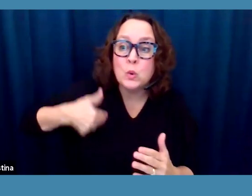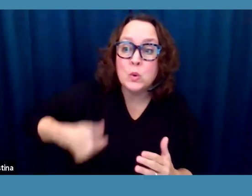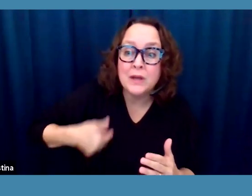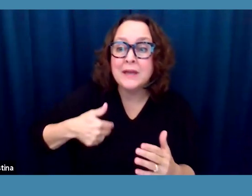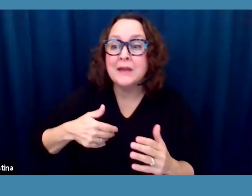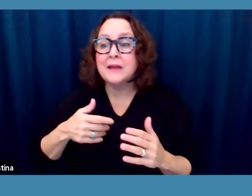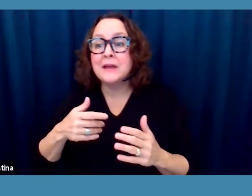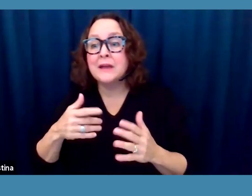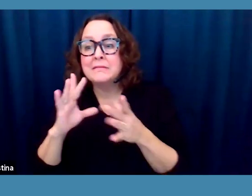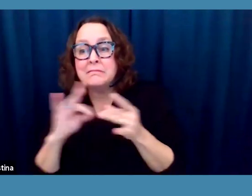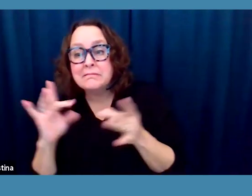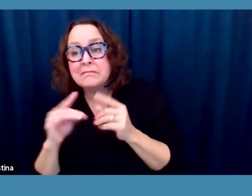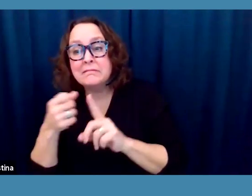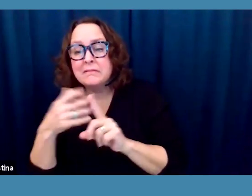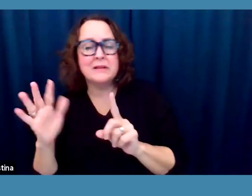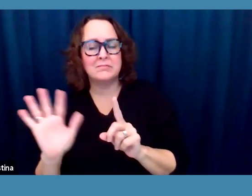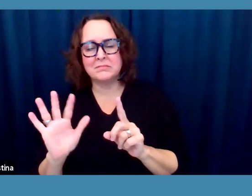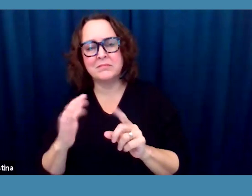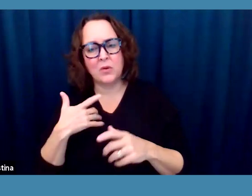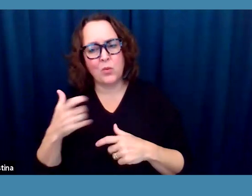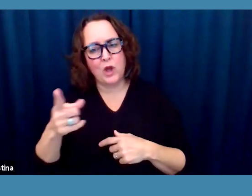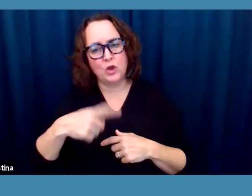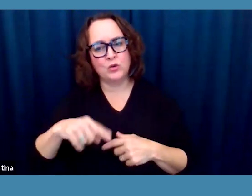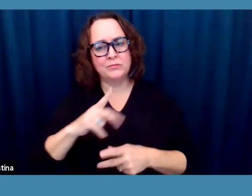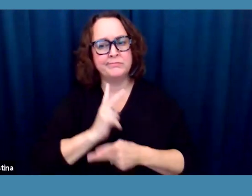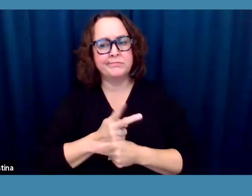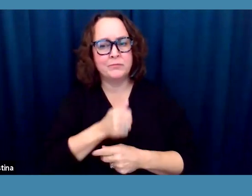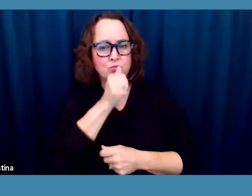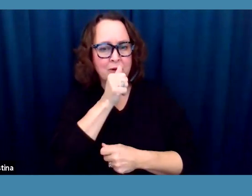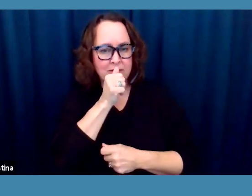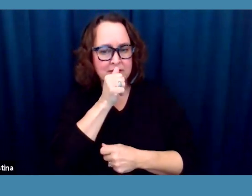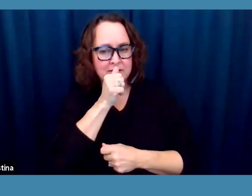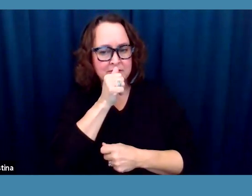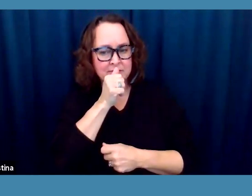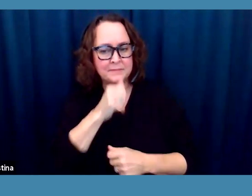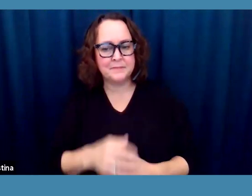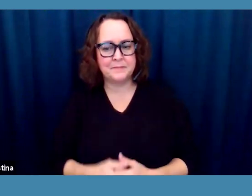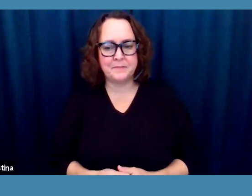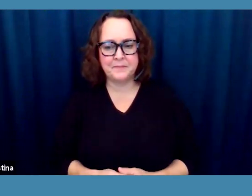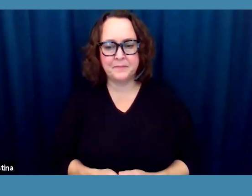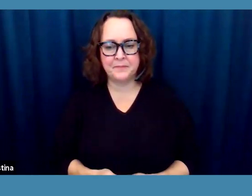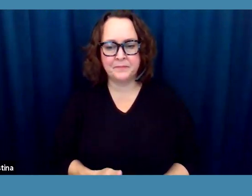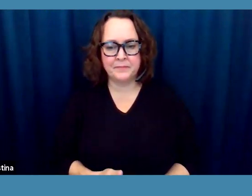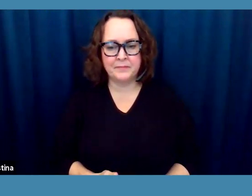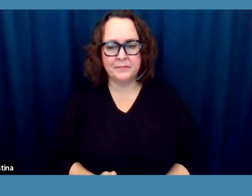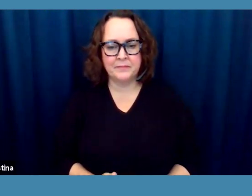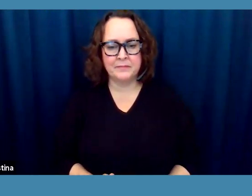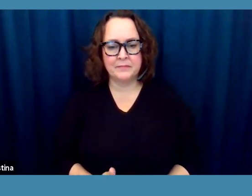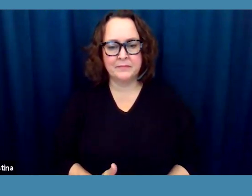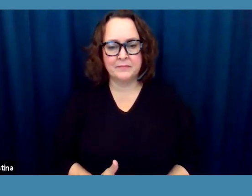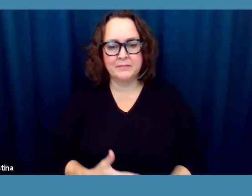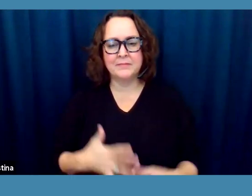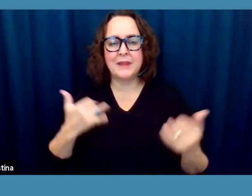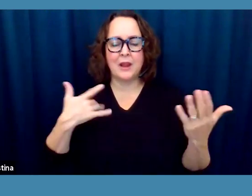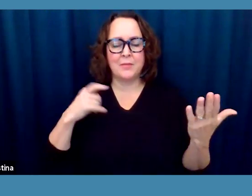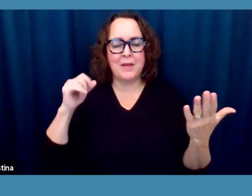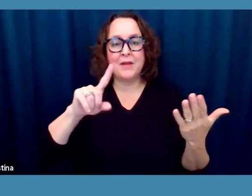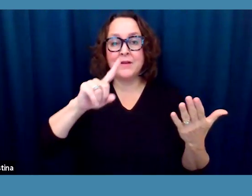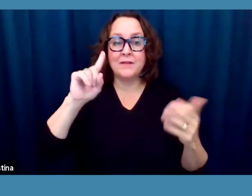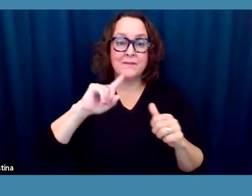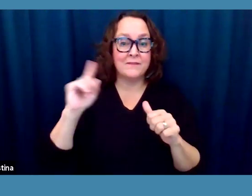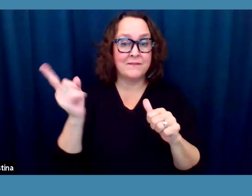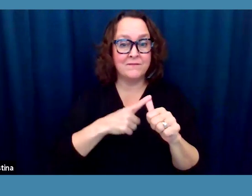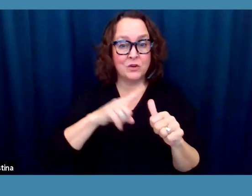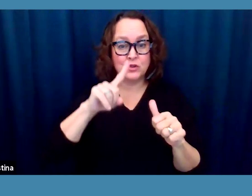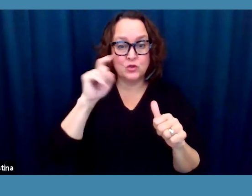can maintain your privacy. So I am going to ask the first question that came into